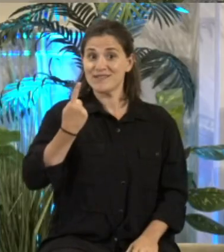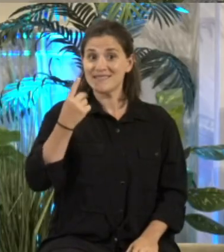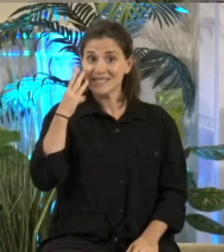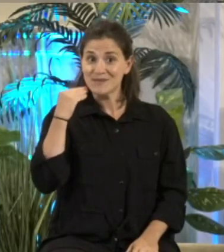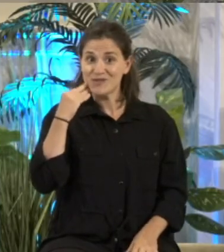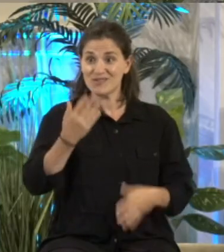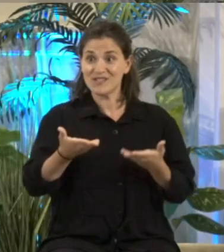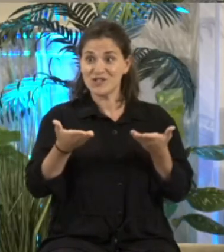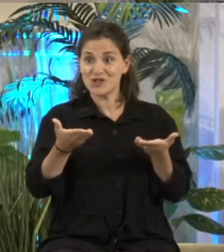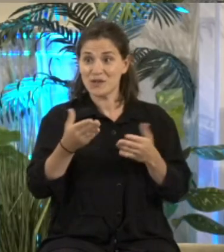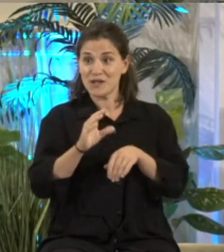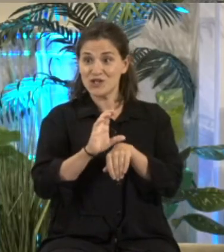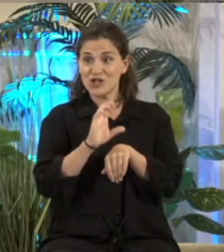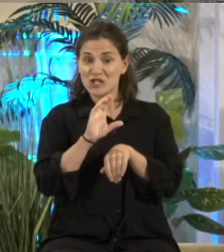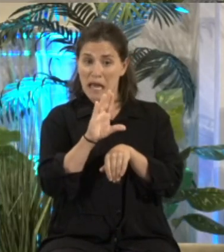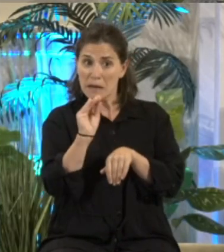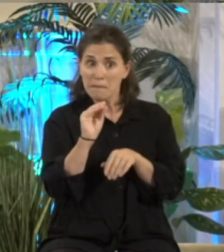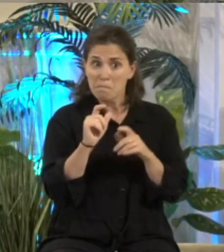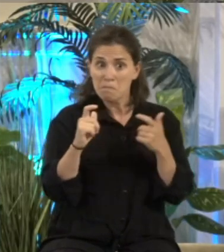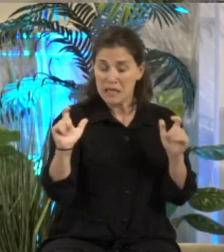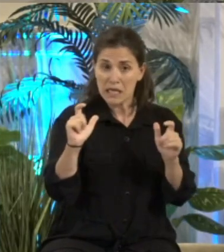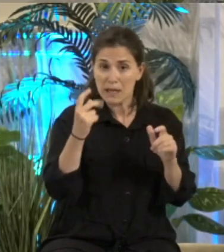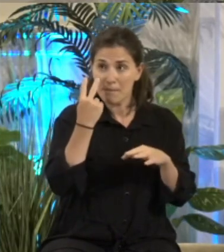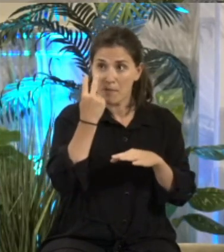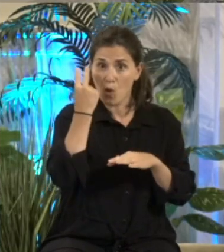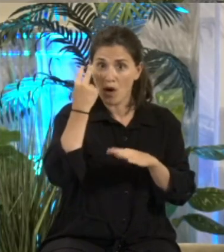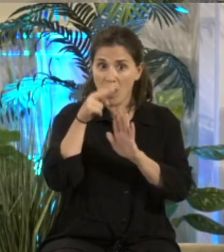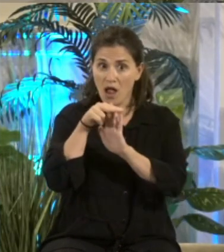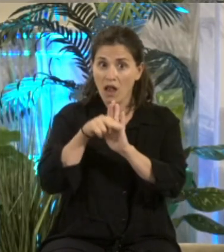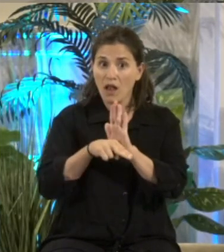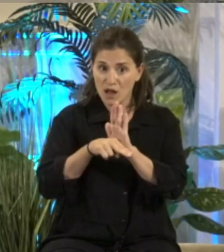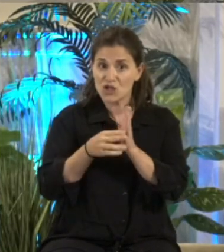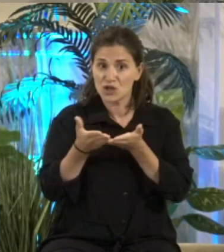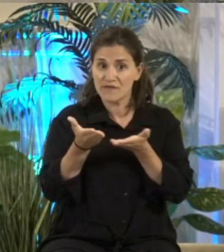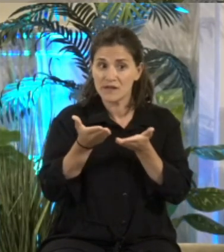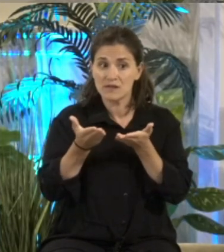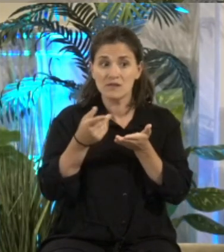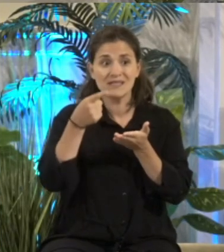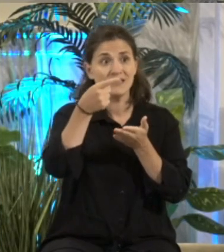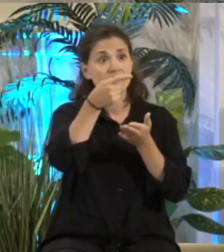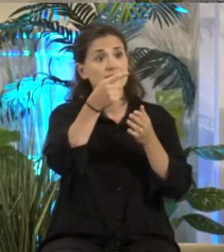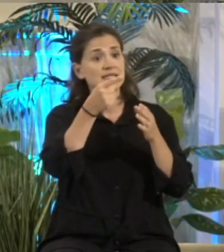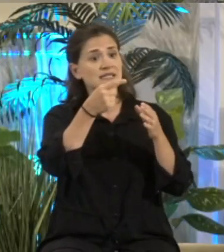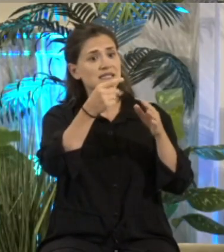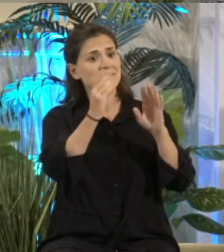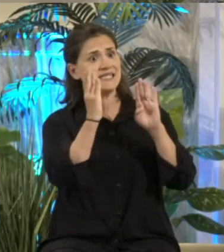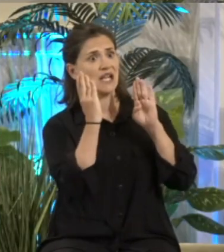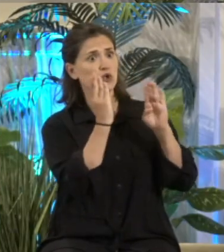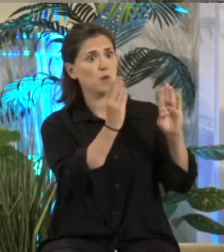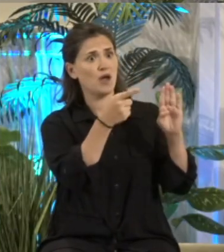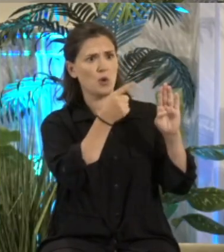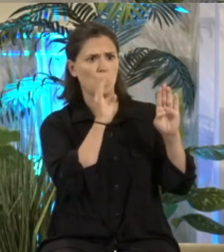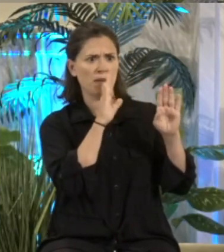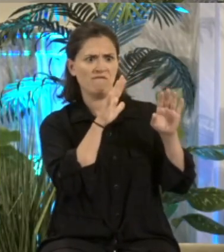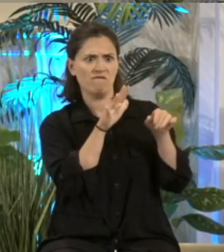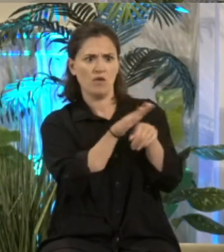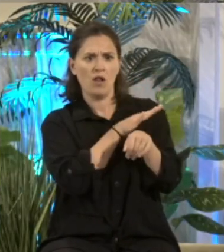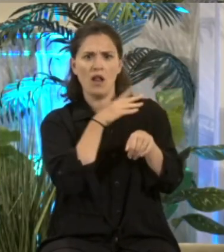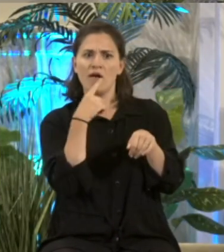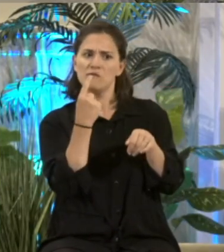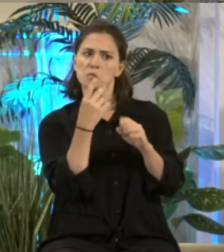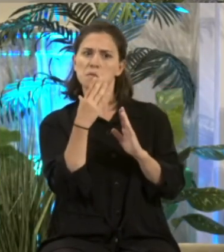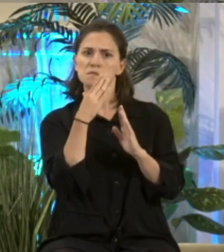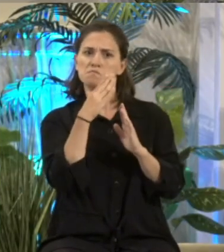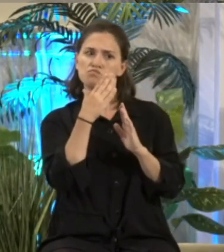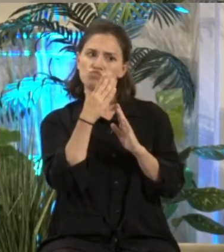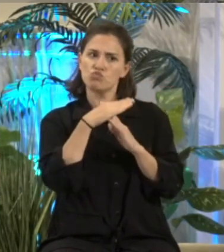here at the church. And it was a big one. The sanctuary would be full of prominent people from the church and